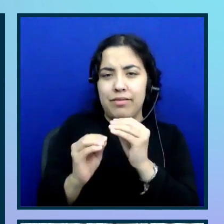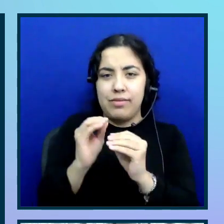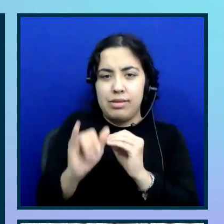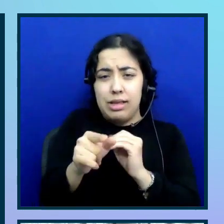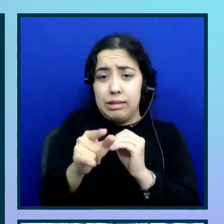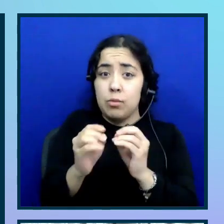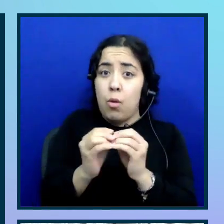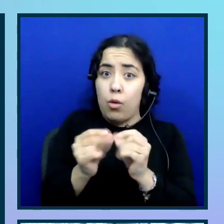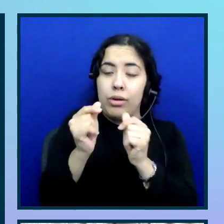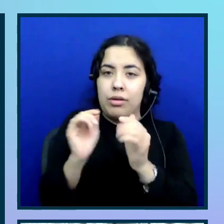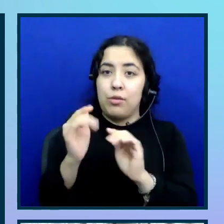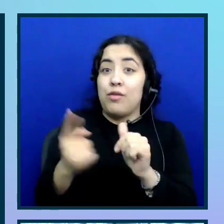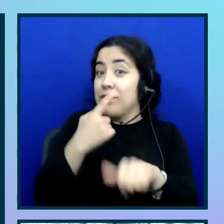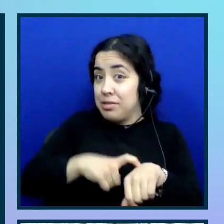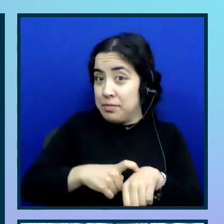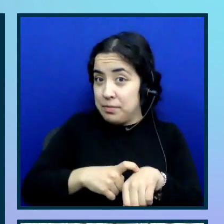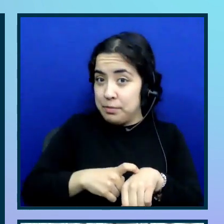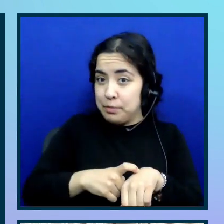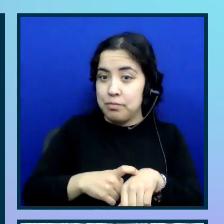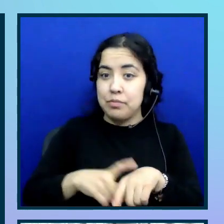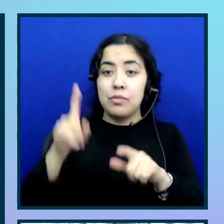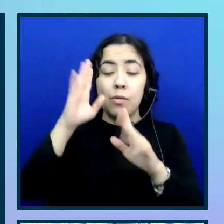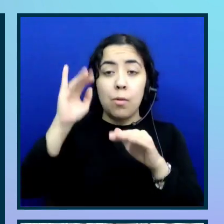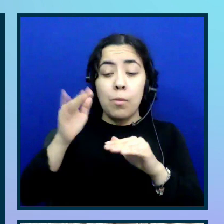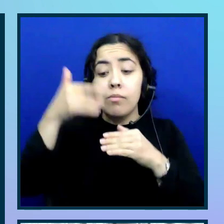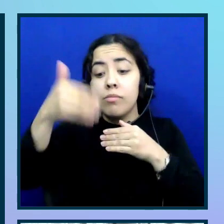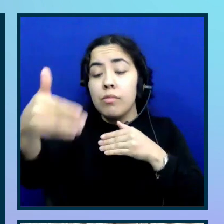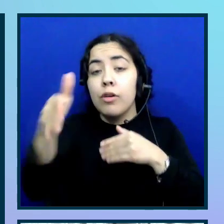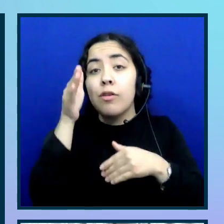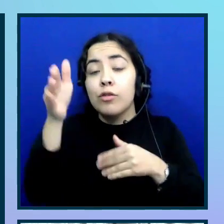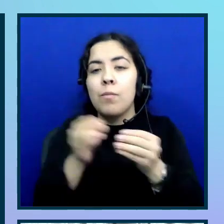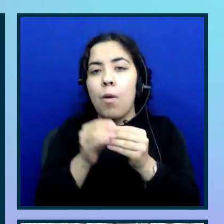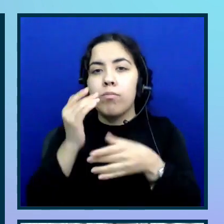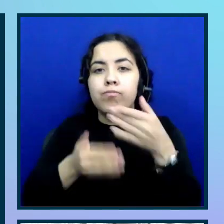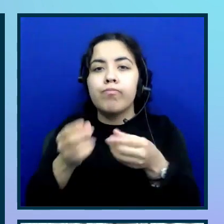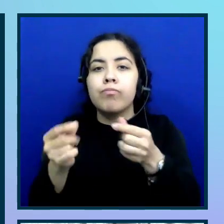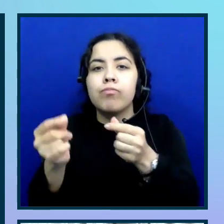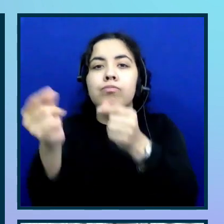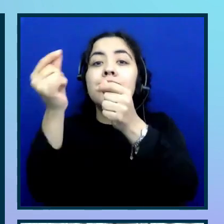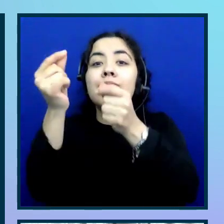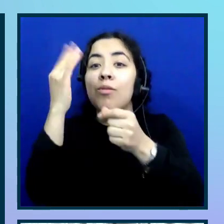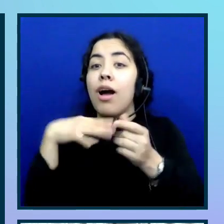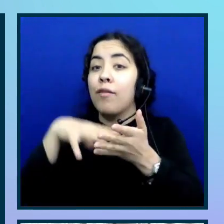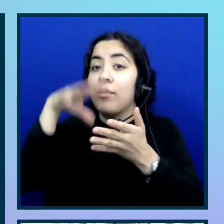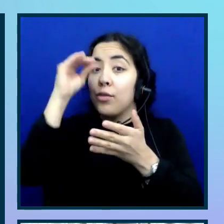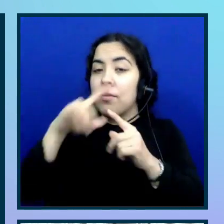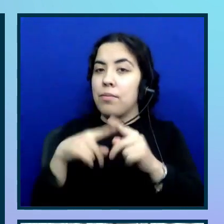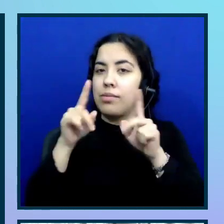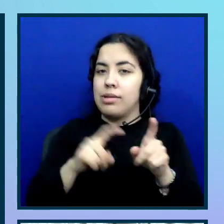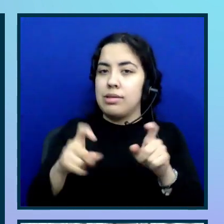was a lot quicker than the first time. And hopefully in the future, it would also be a lot quicker because again, I've learned something about the test.